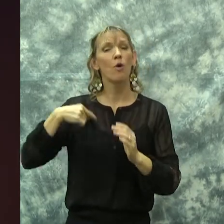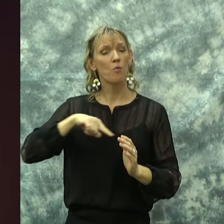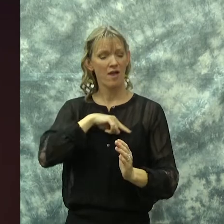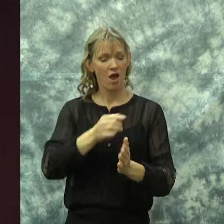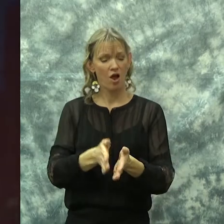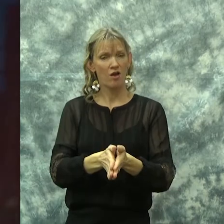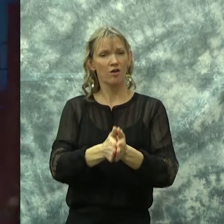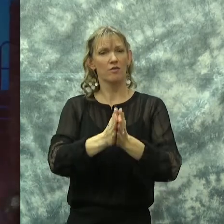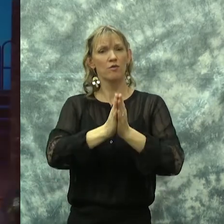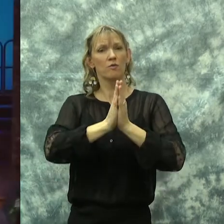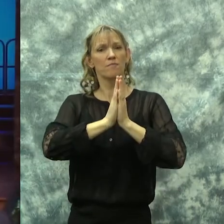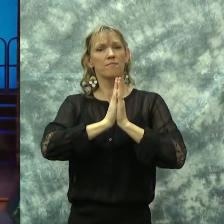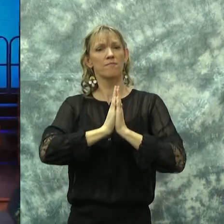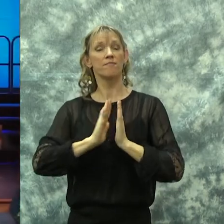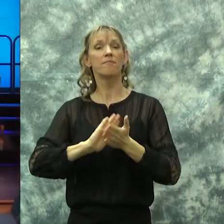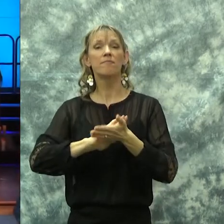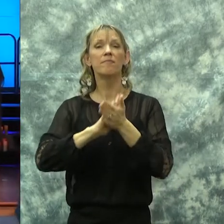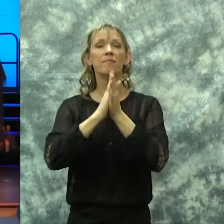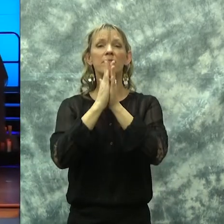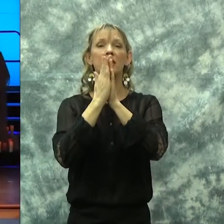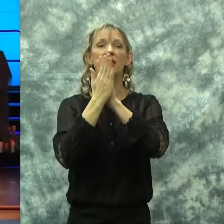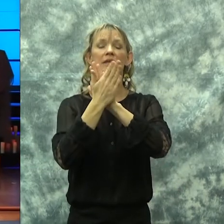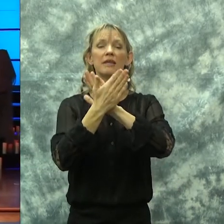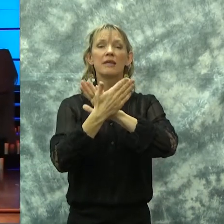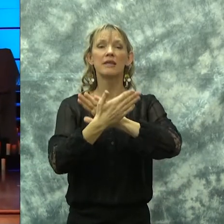We're called to be.